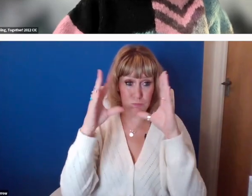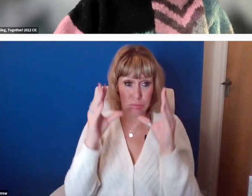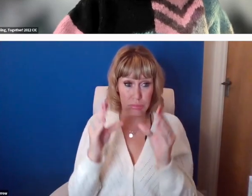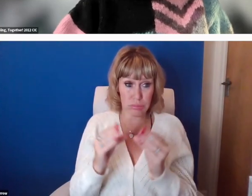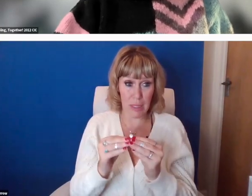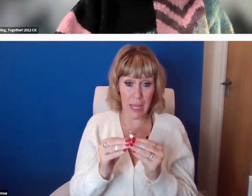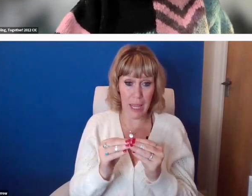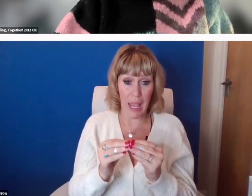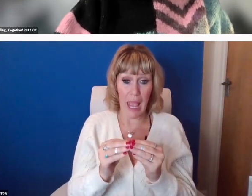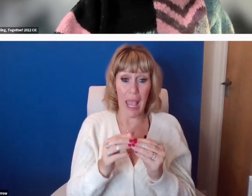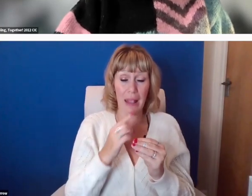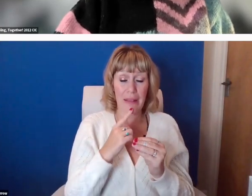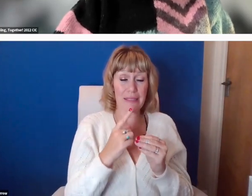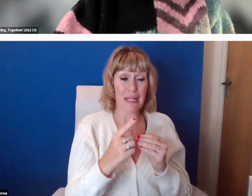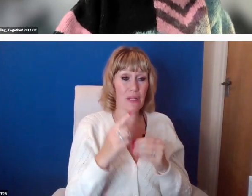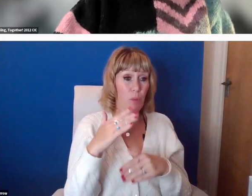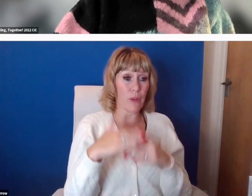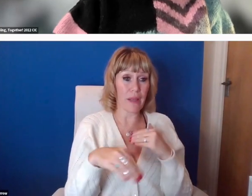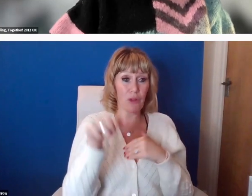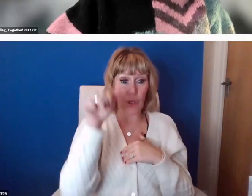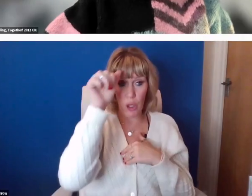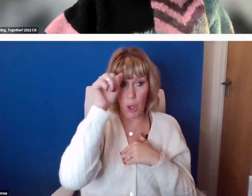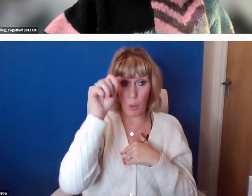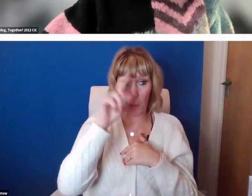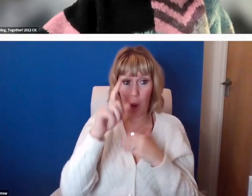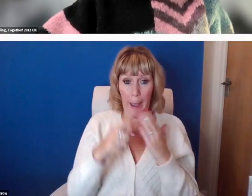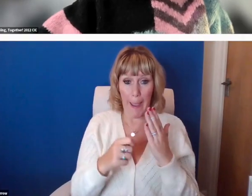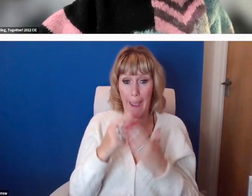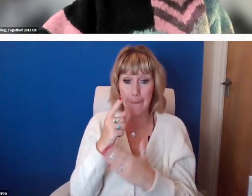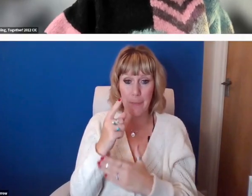know what happens."